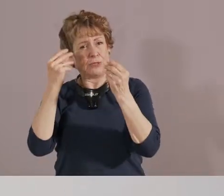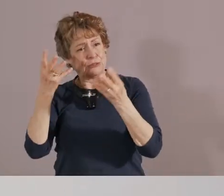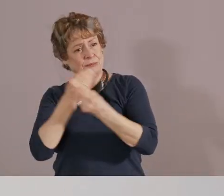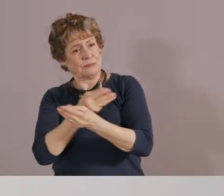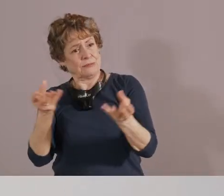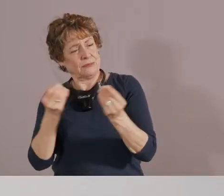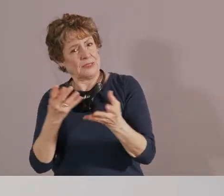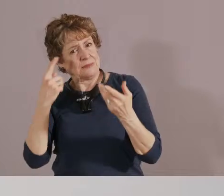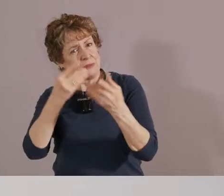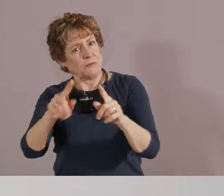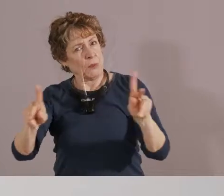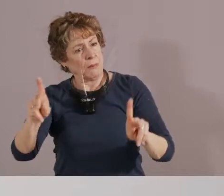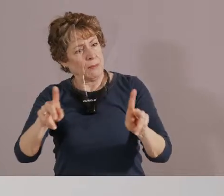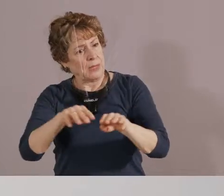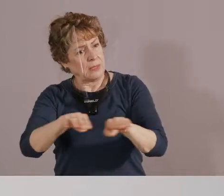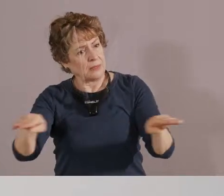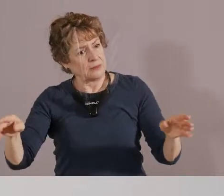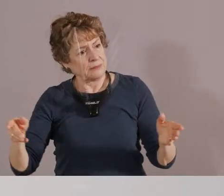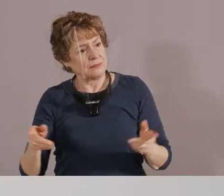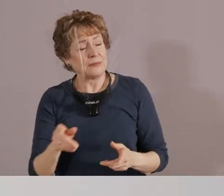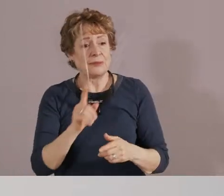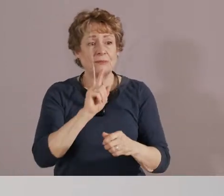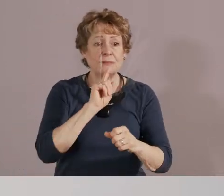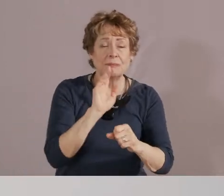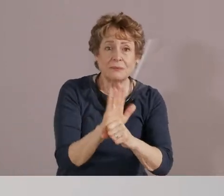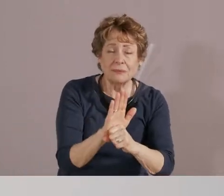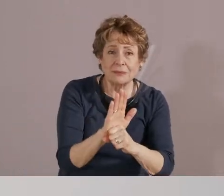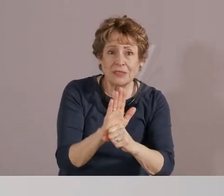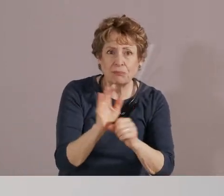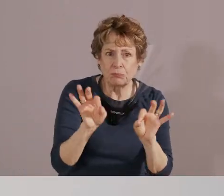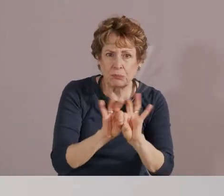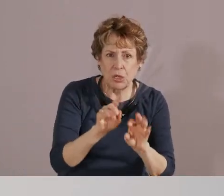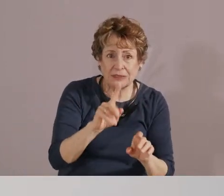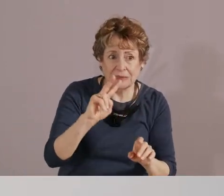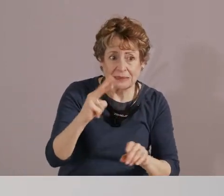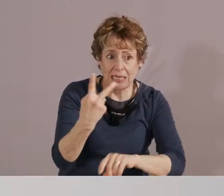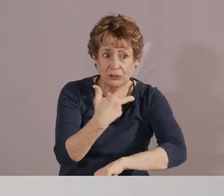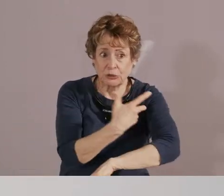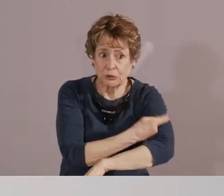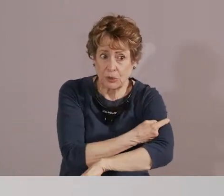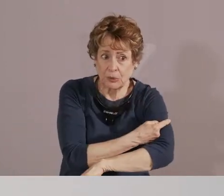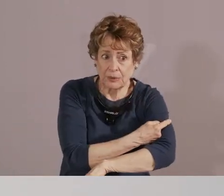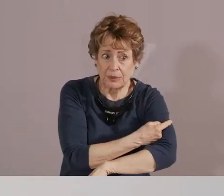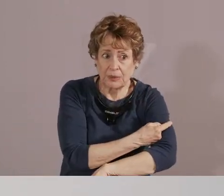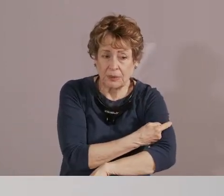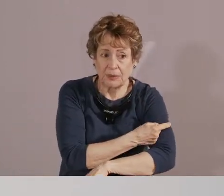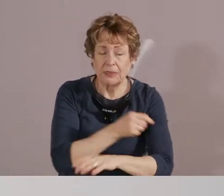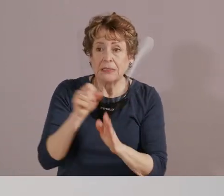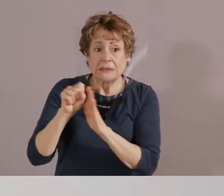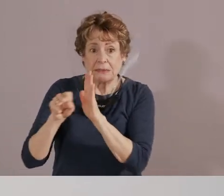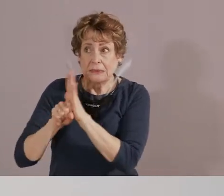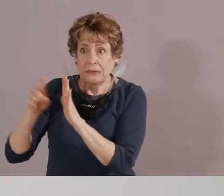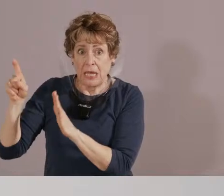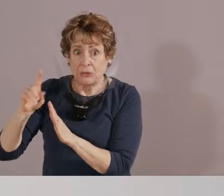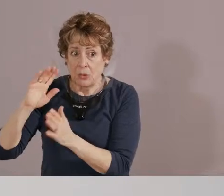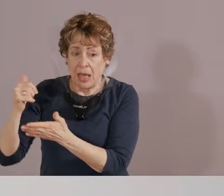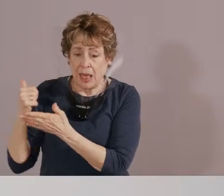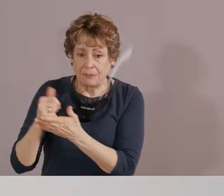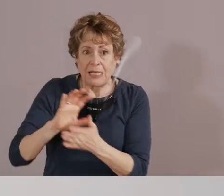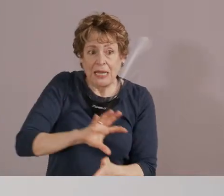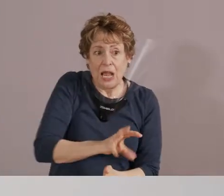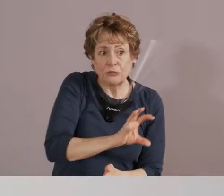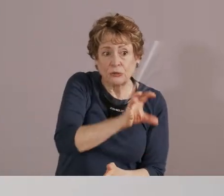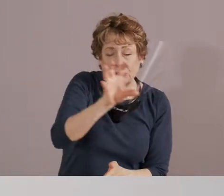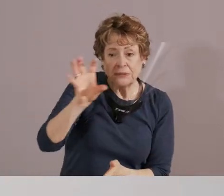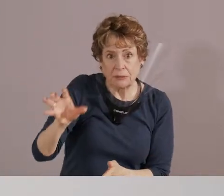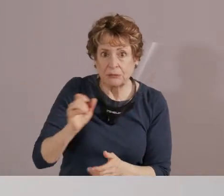about, are you able to guarantee their second doses? Or is the state going to help the county make sure that those second doses are given in a